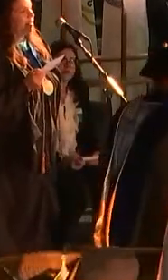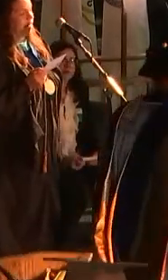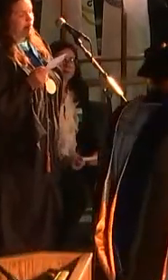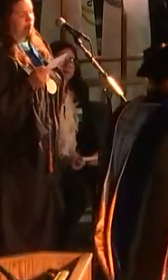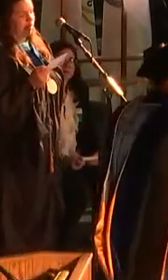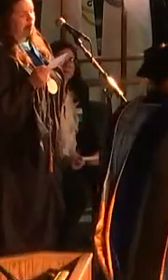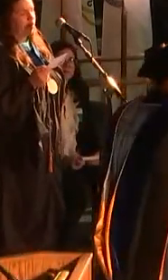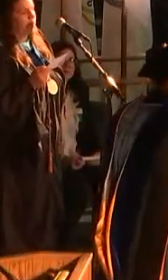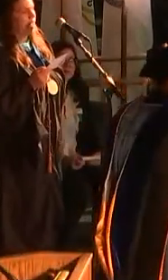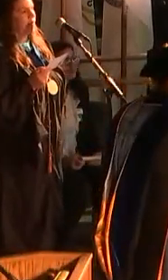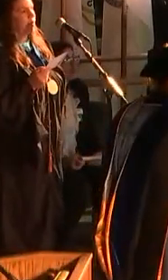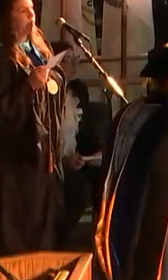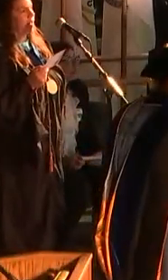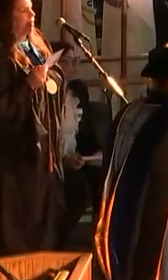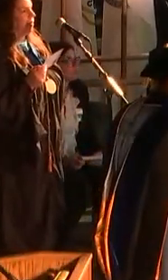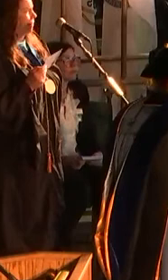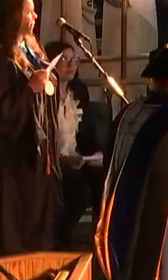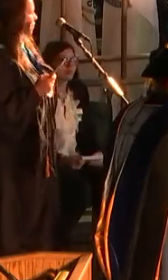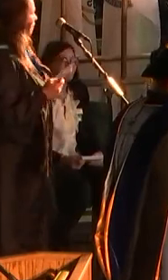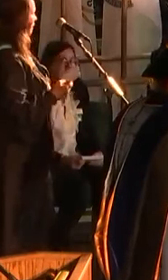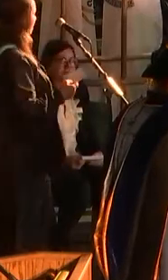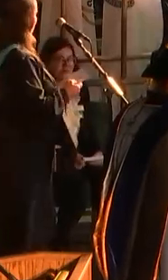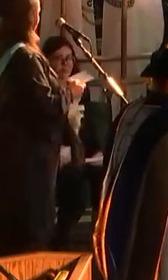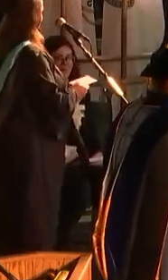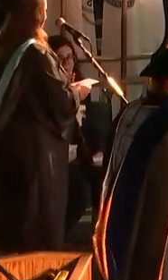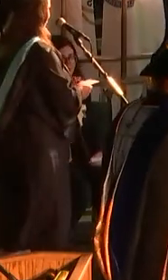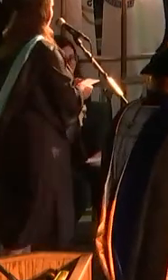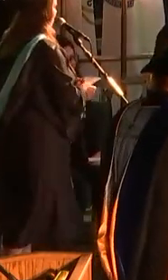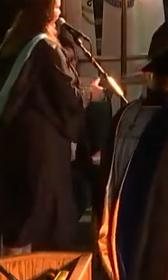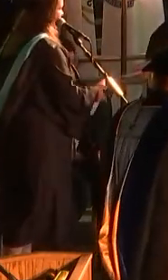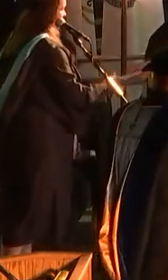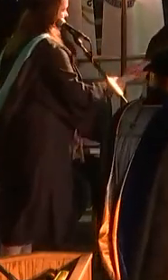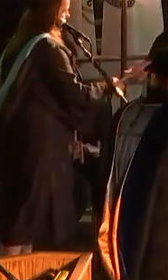Tammy L. Mello, magna cum laude.